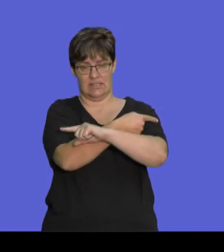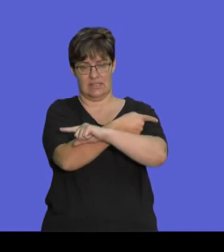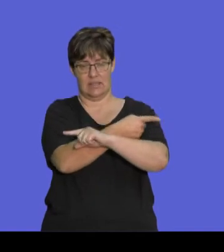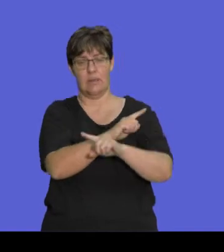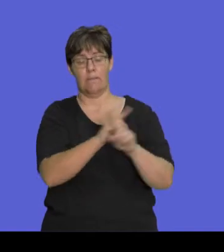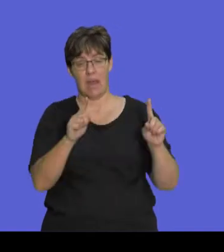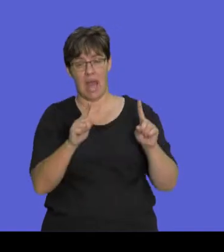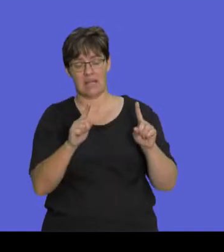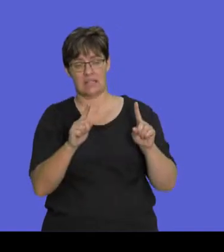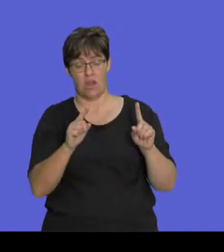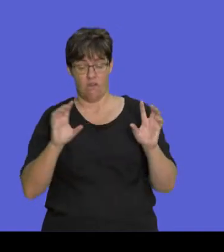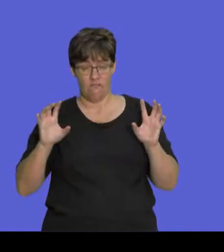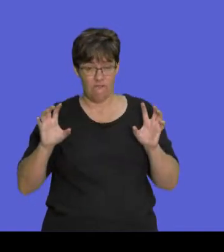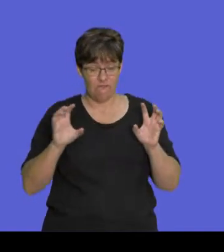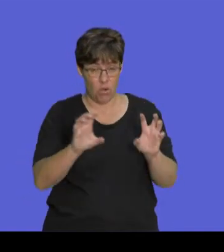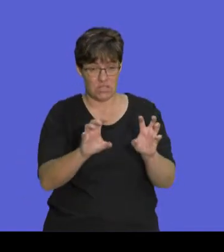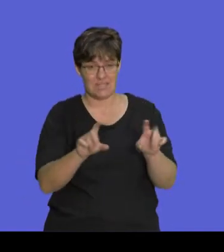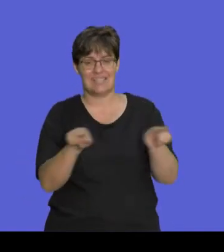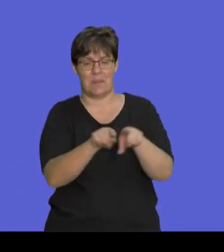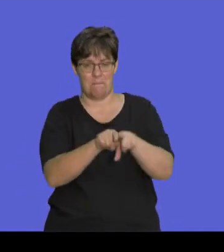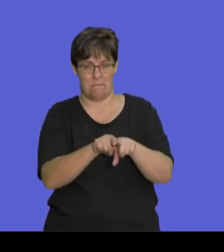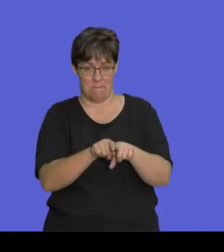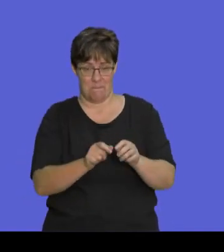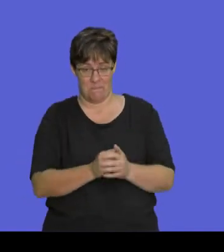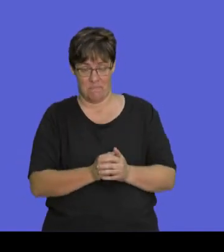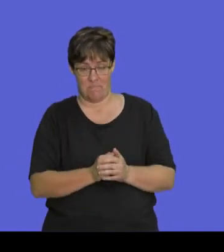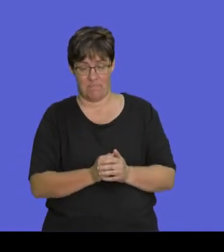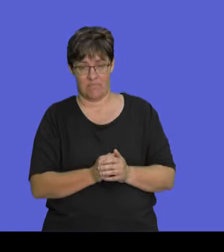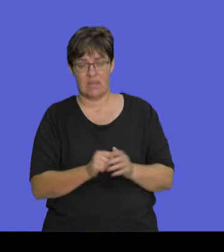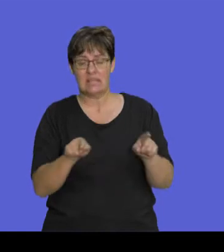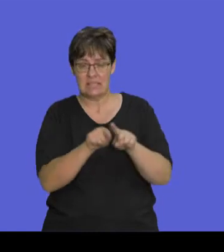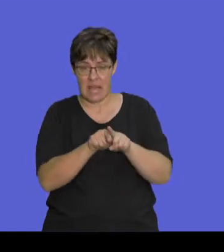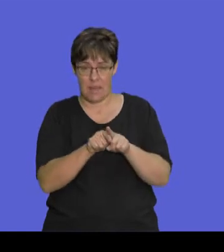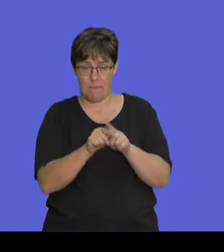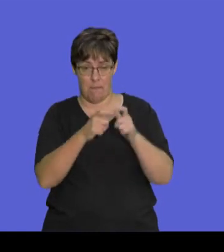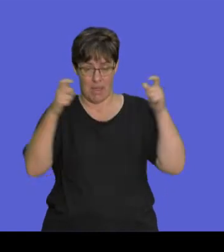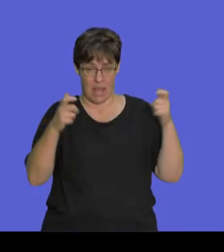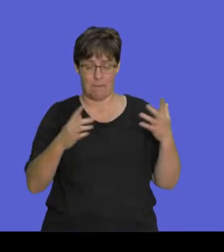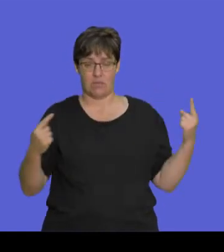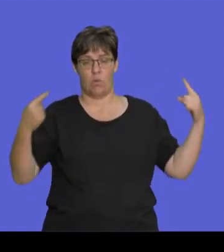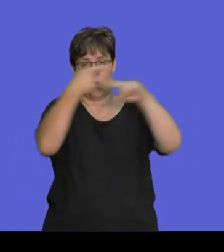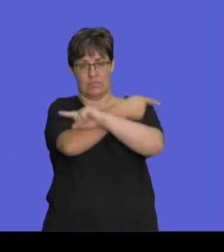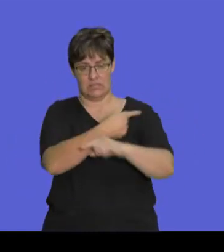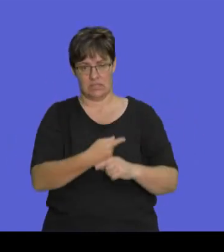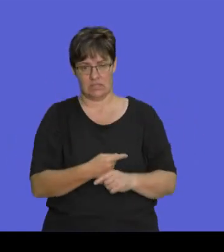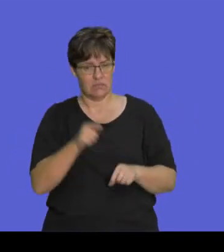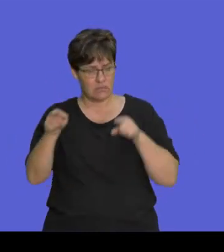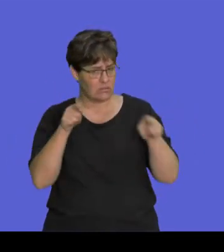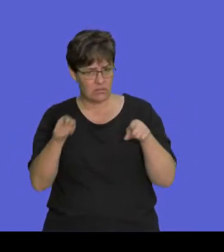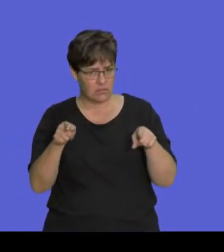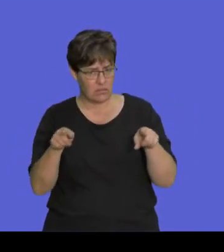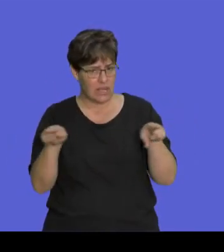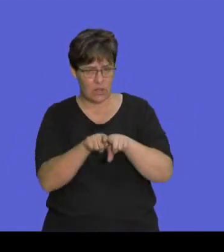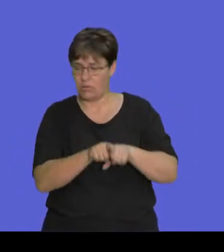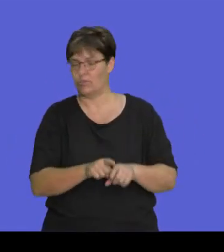equal, okay? Same magnitude, but opposite direction. Are these two vectors equal? Not exactly. Two vectors are only equal